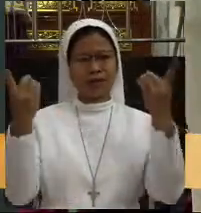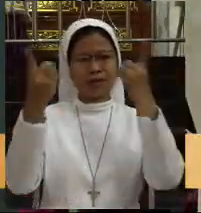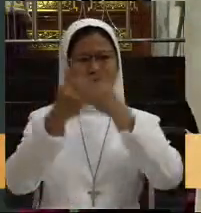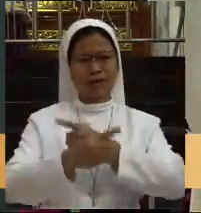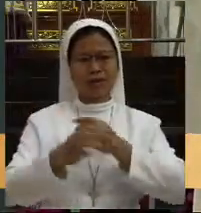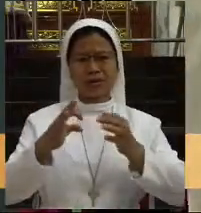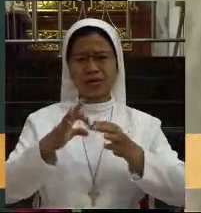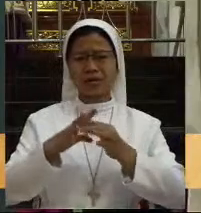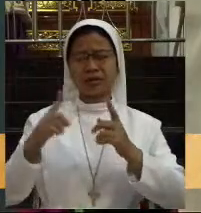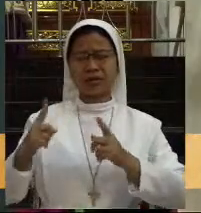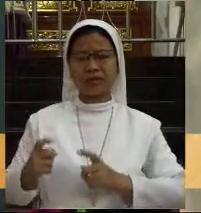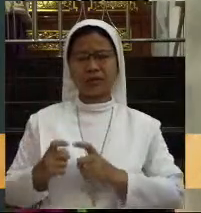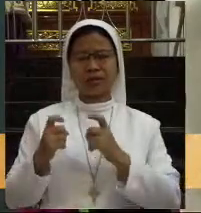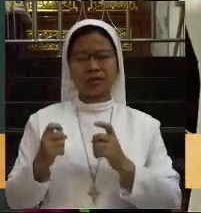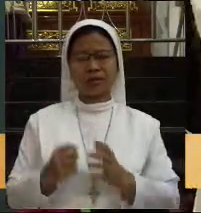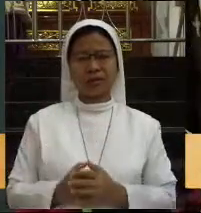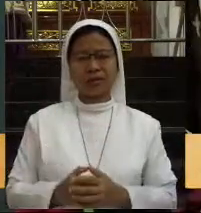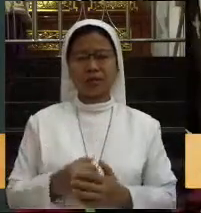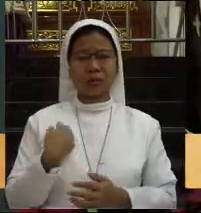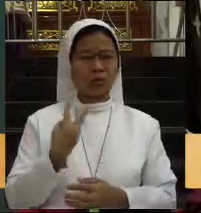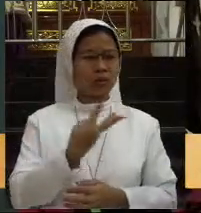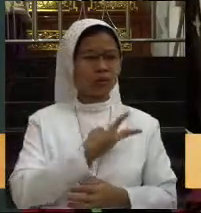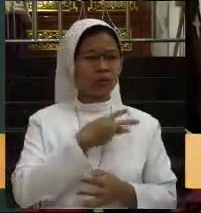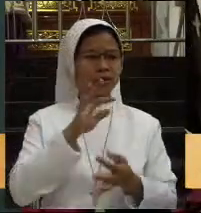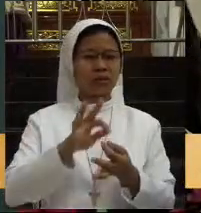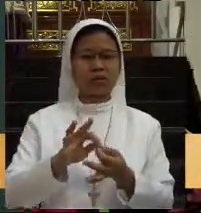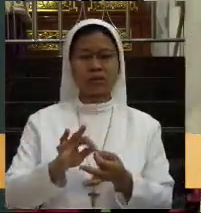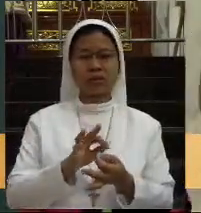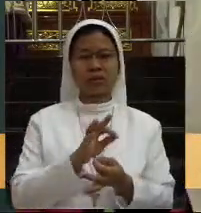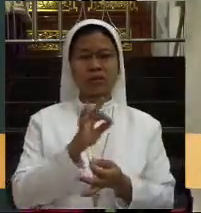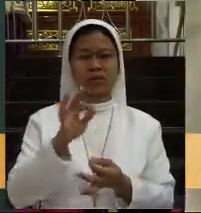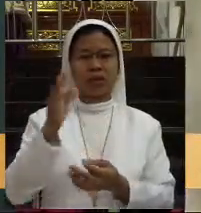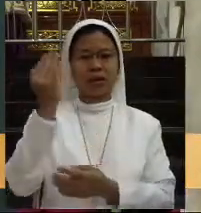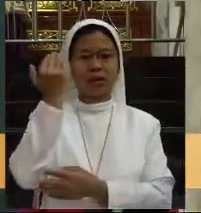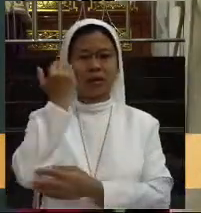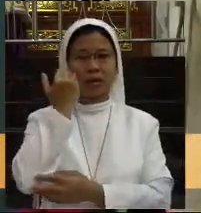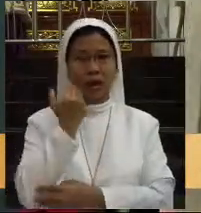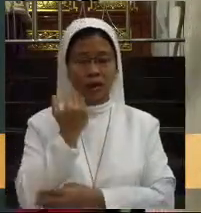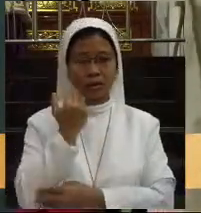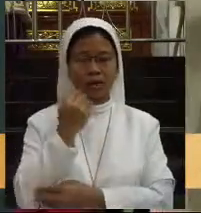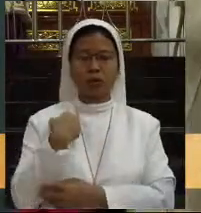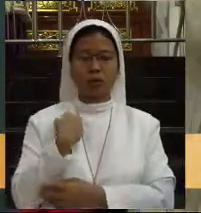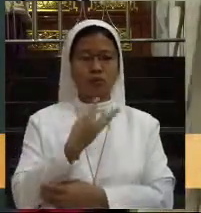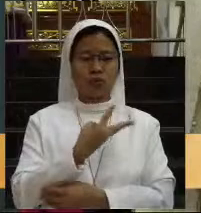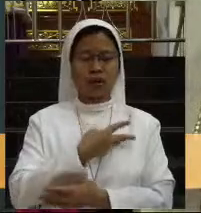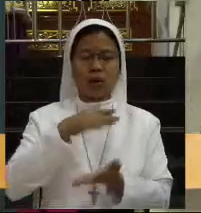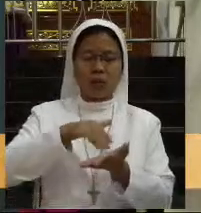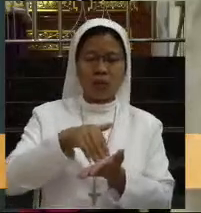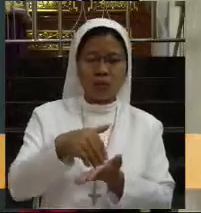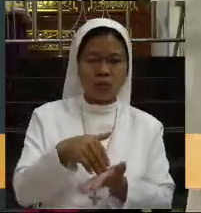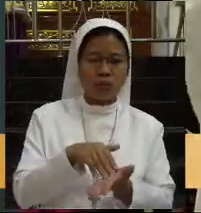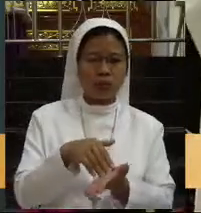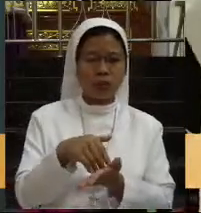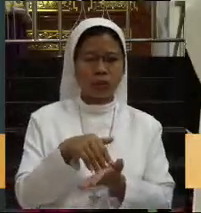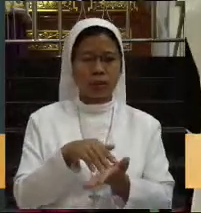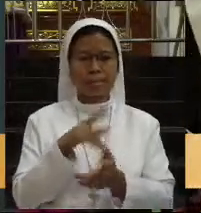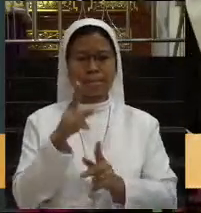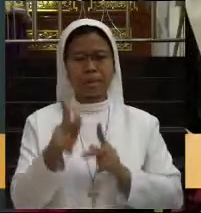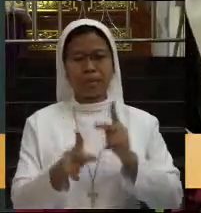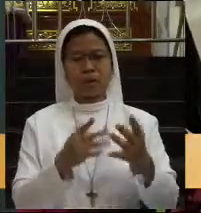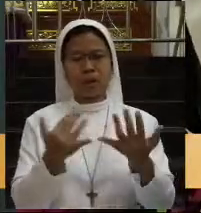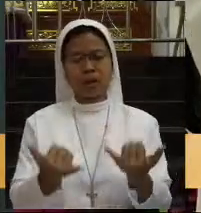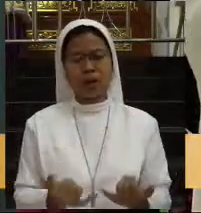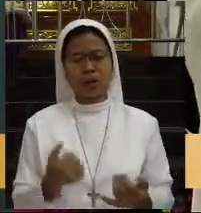we, if not dead spiritually, are languishing, are weak, are